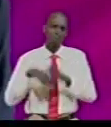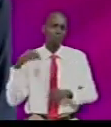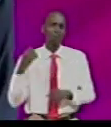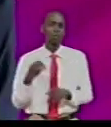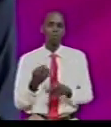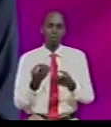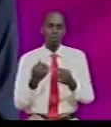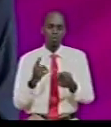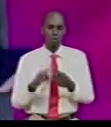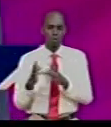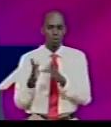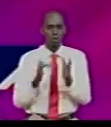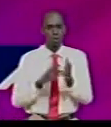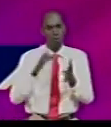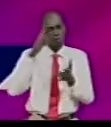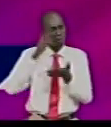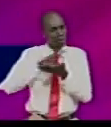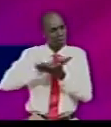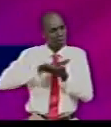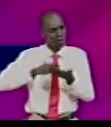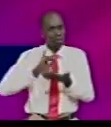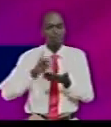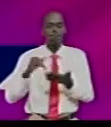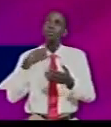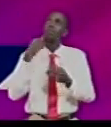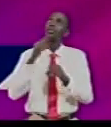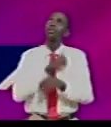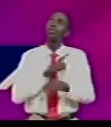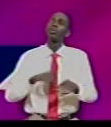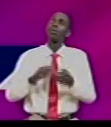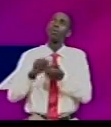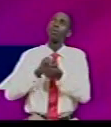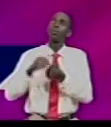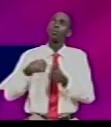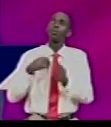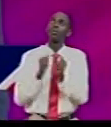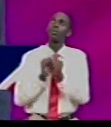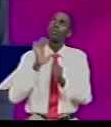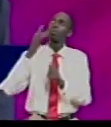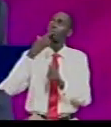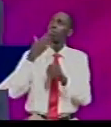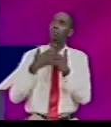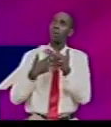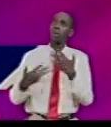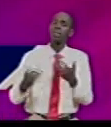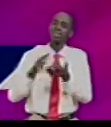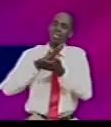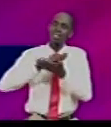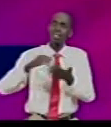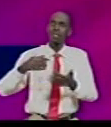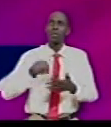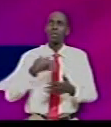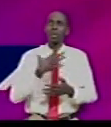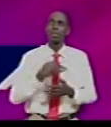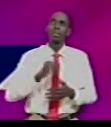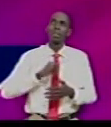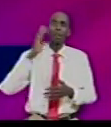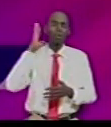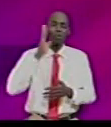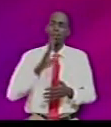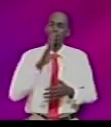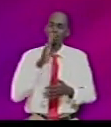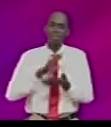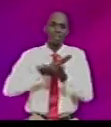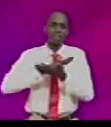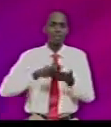Come today and tell the Lord, wash me with your blood. Cleanse me and I will be clean. No more with sin, no more